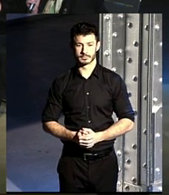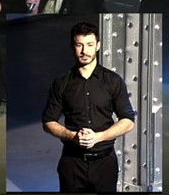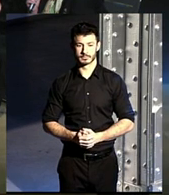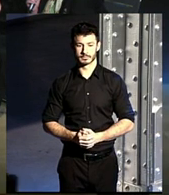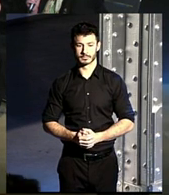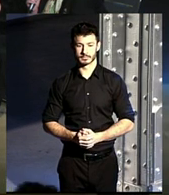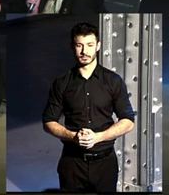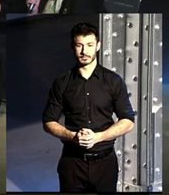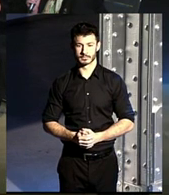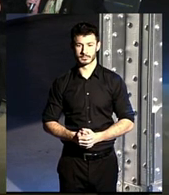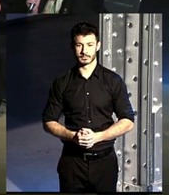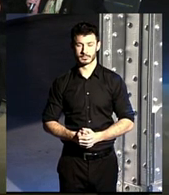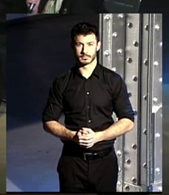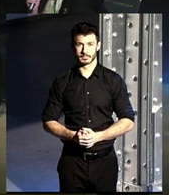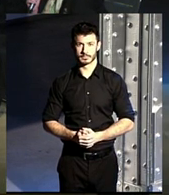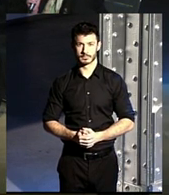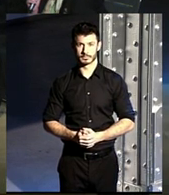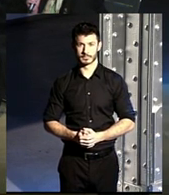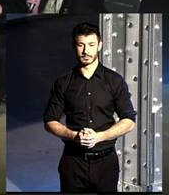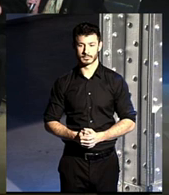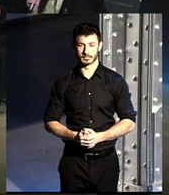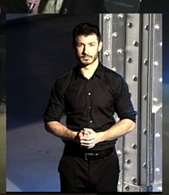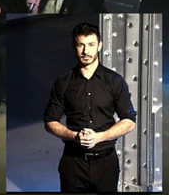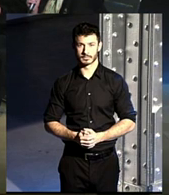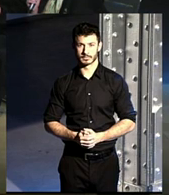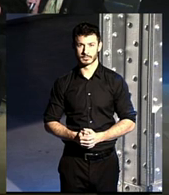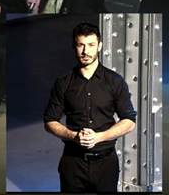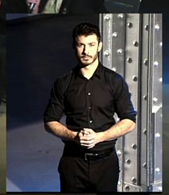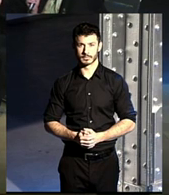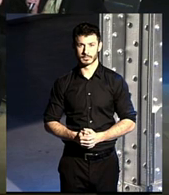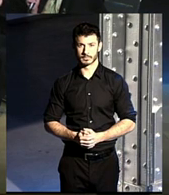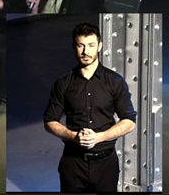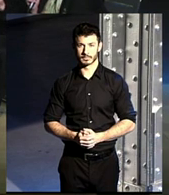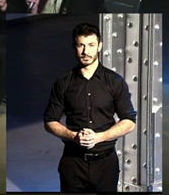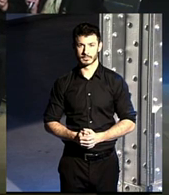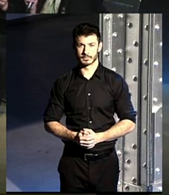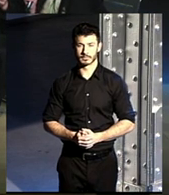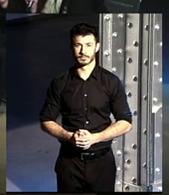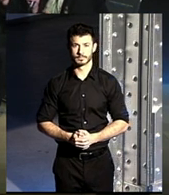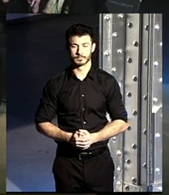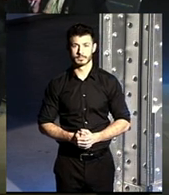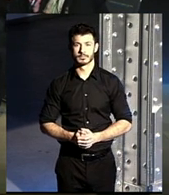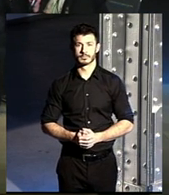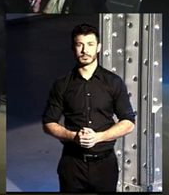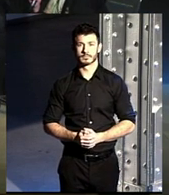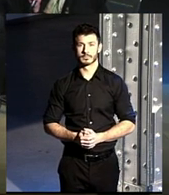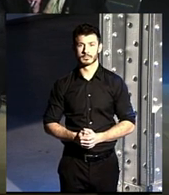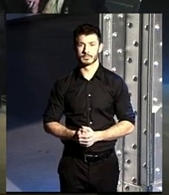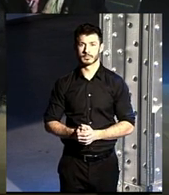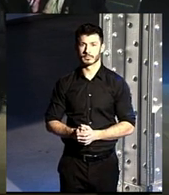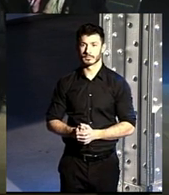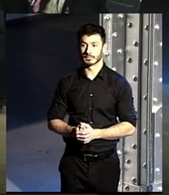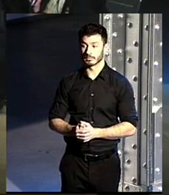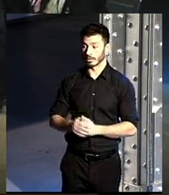experience something remarkable and strange, and come back home again. Whereas... Verne en sus 30 o